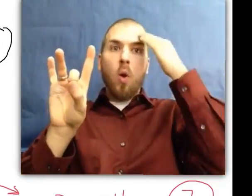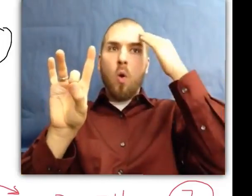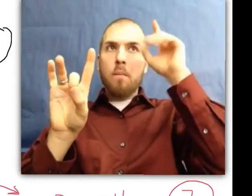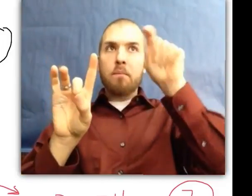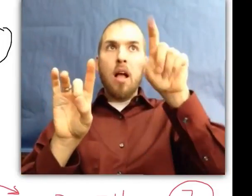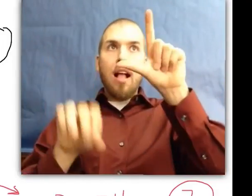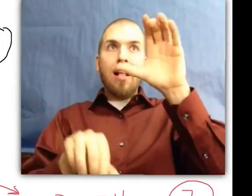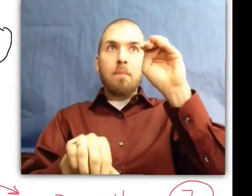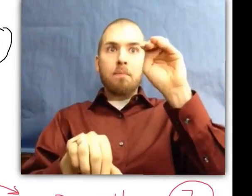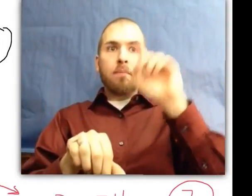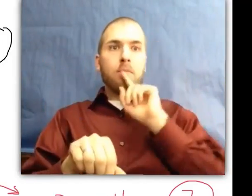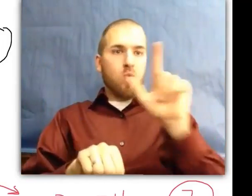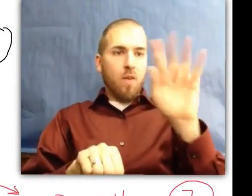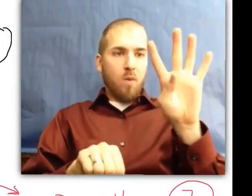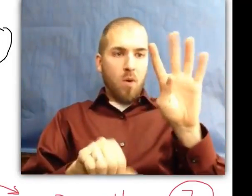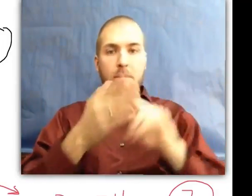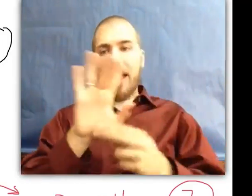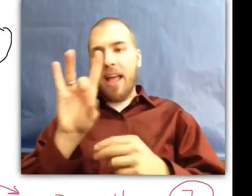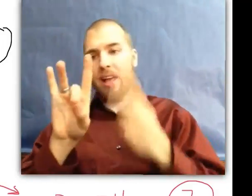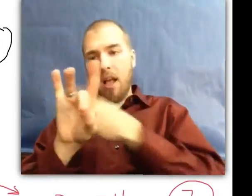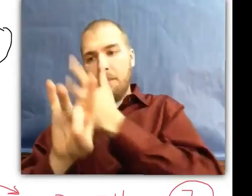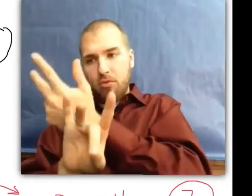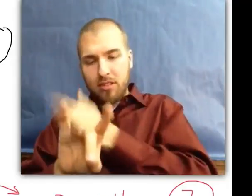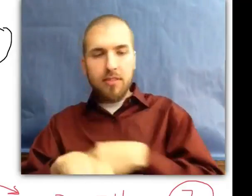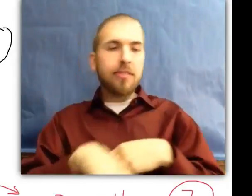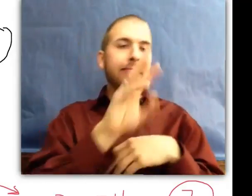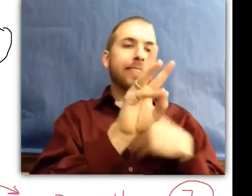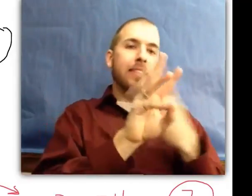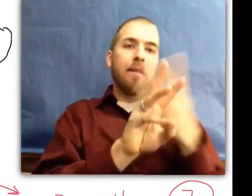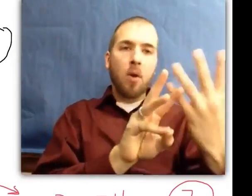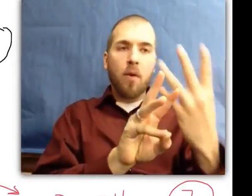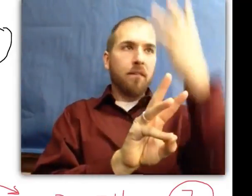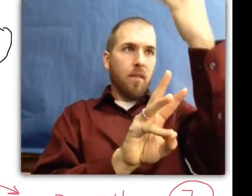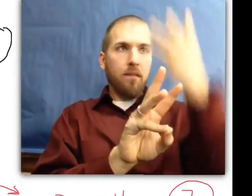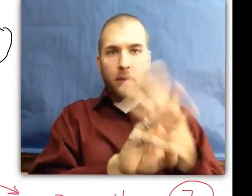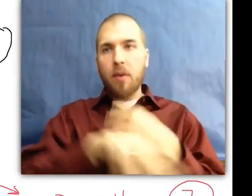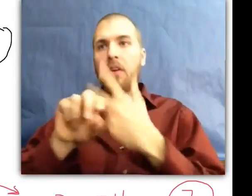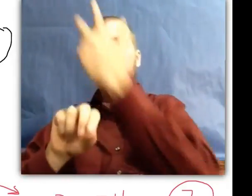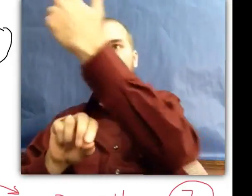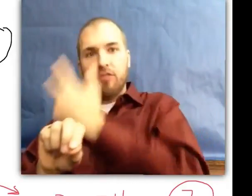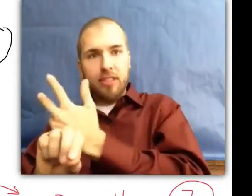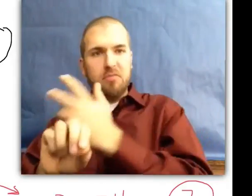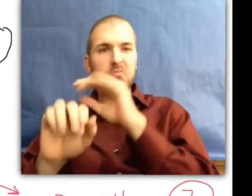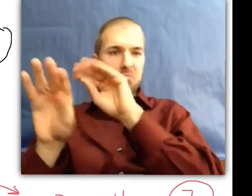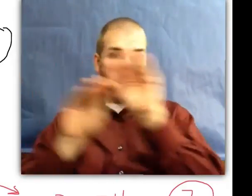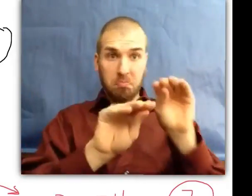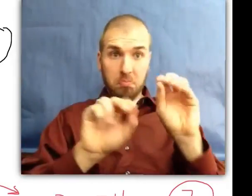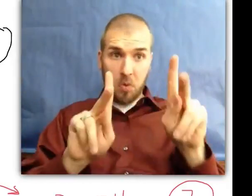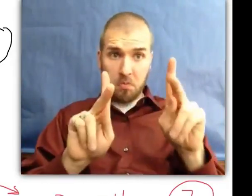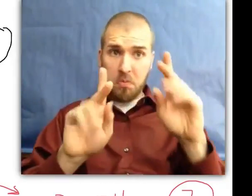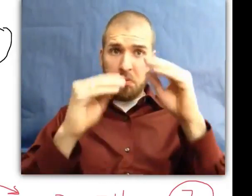So that's how you make a common denominator using the LCM of 24.